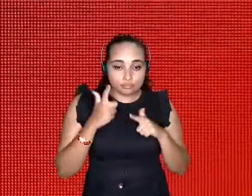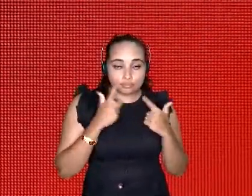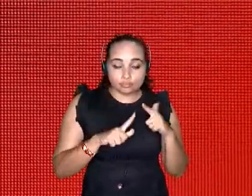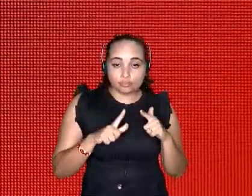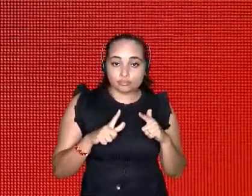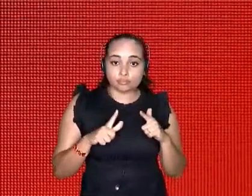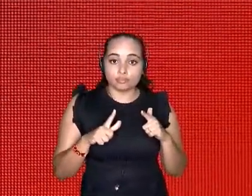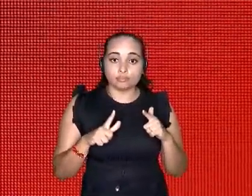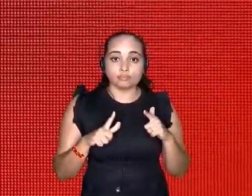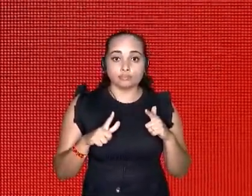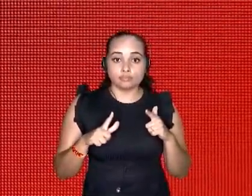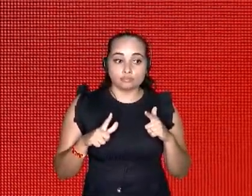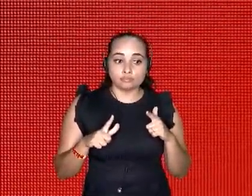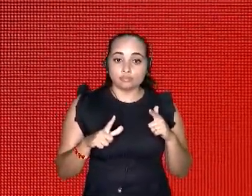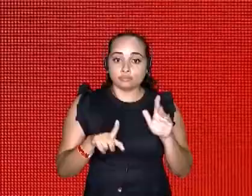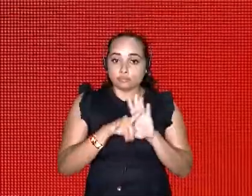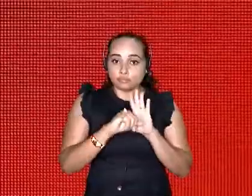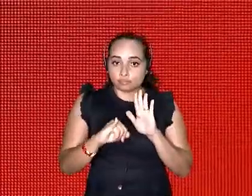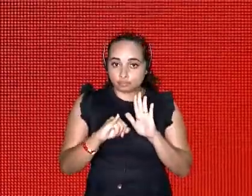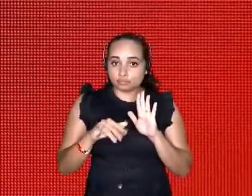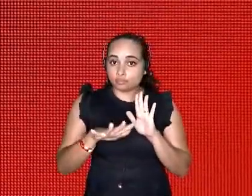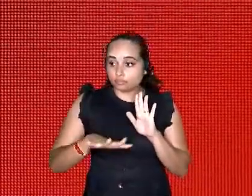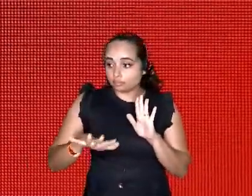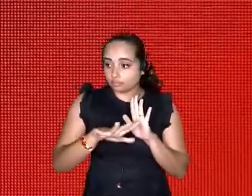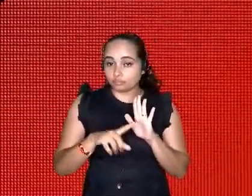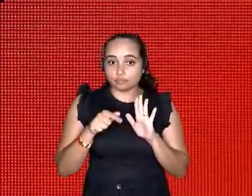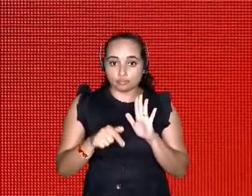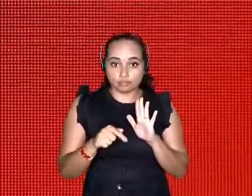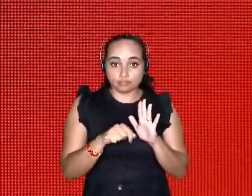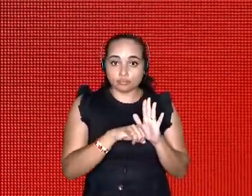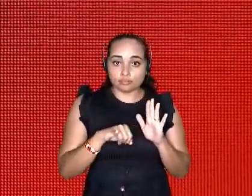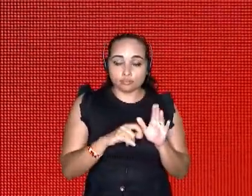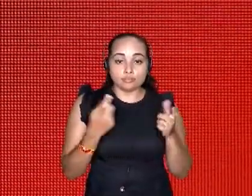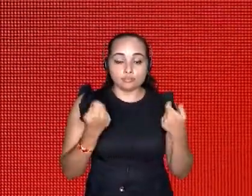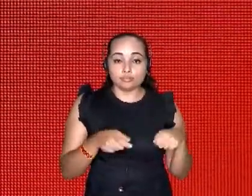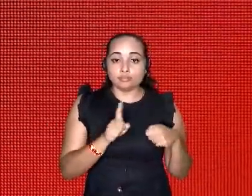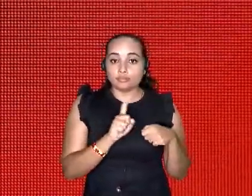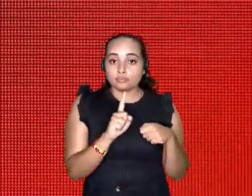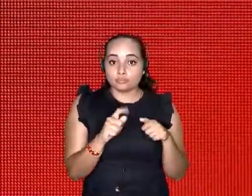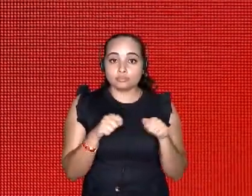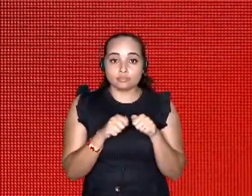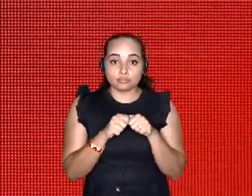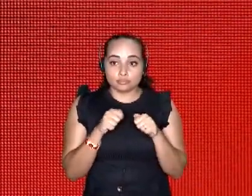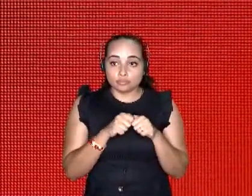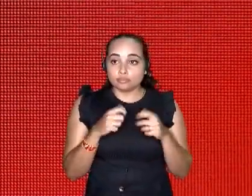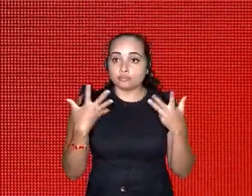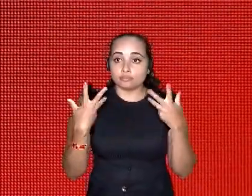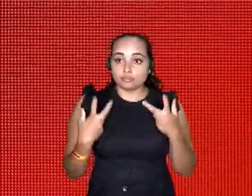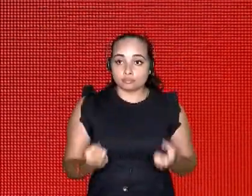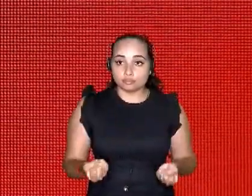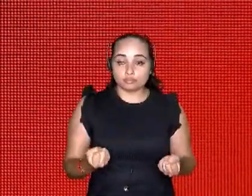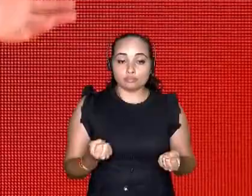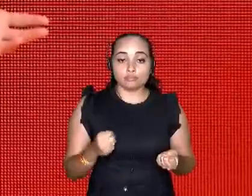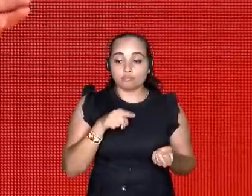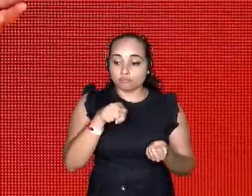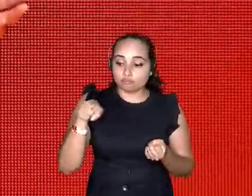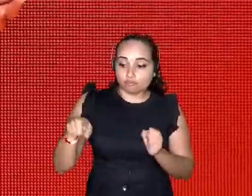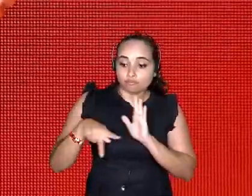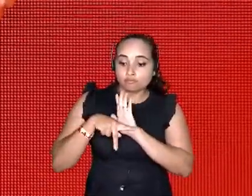somehow not get in the way with adhering to the arm's length principle. That's what the analysis was about